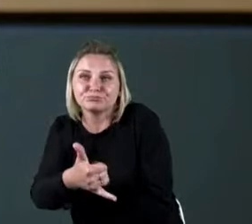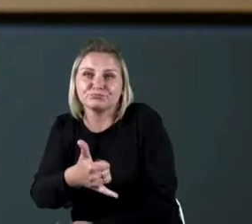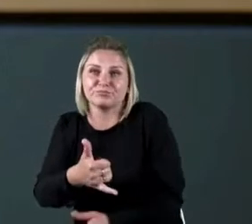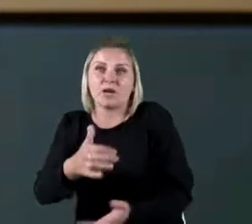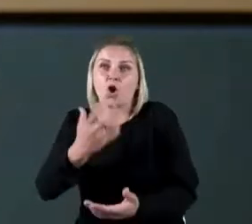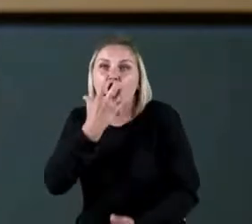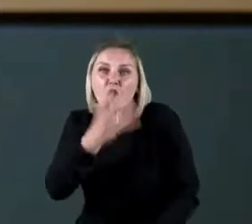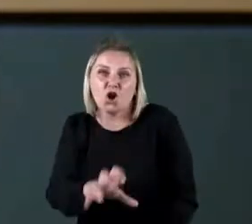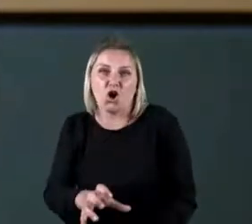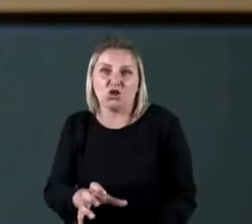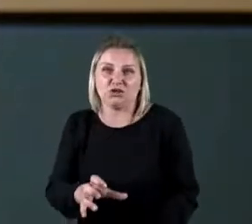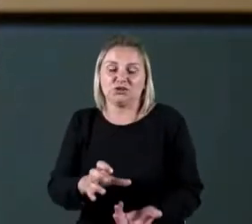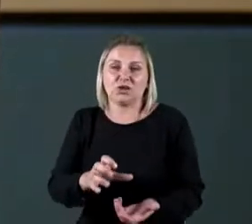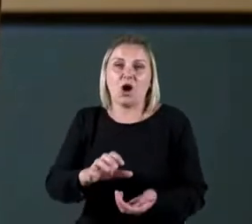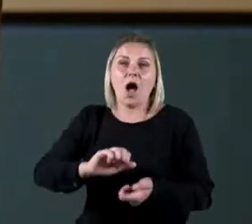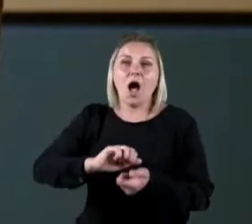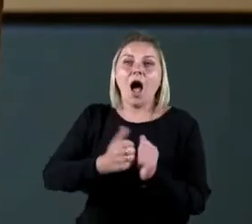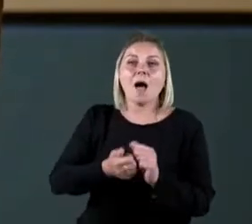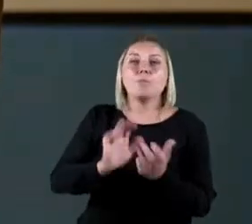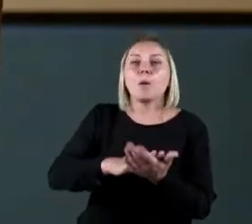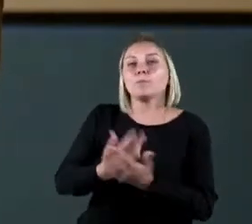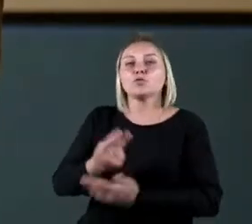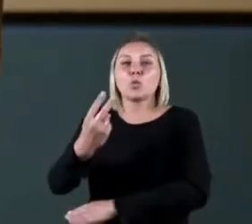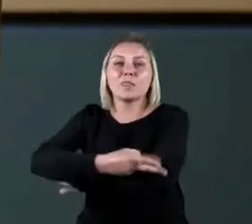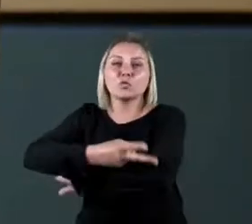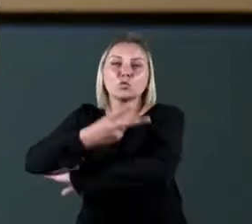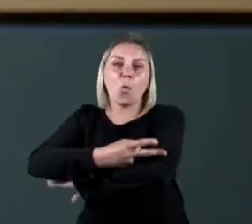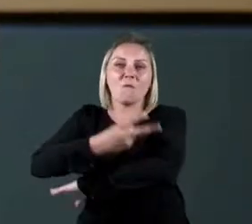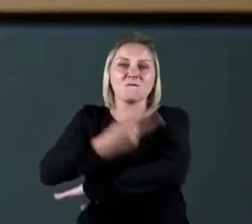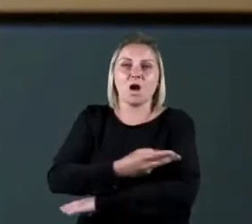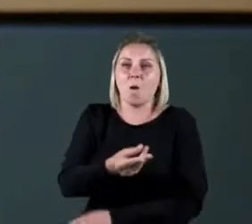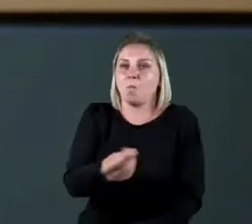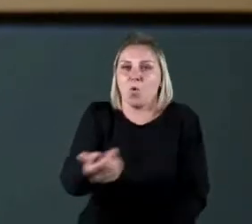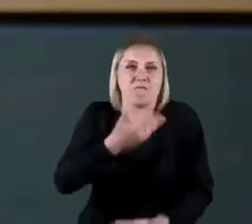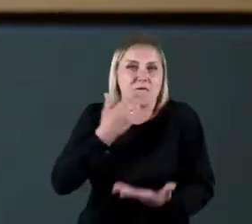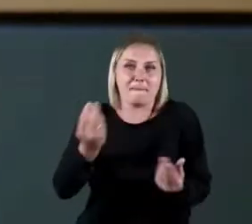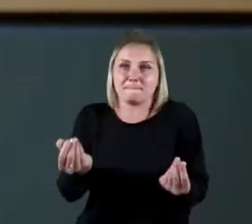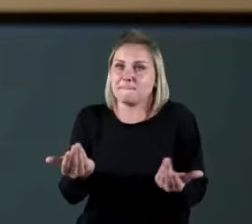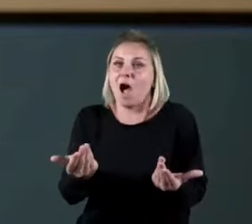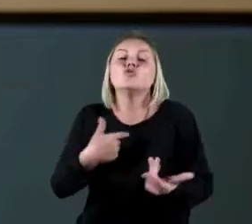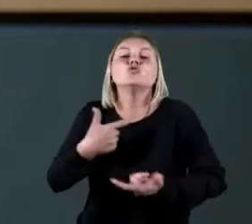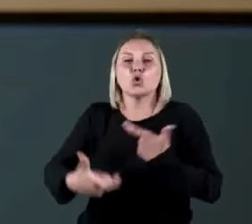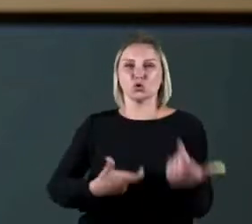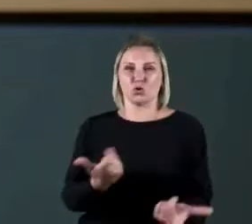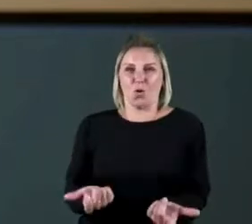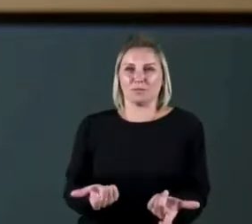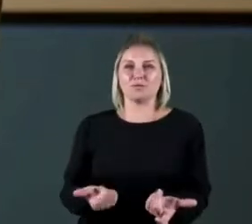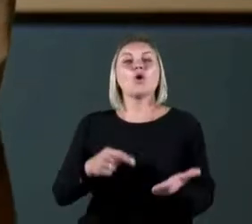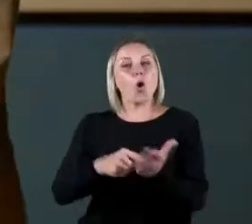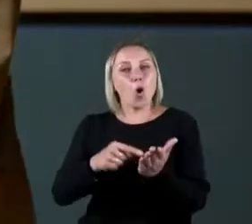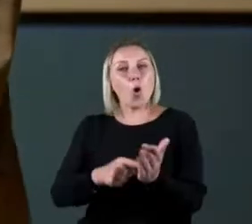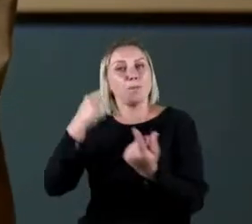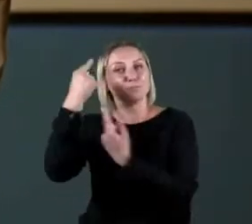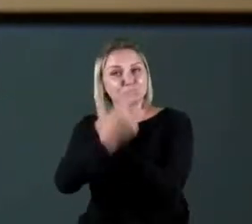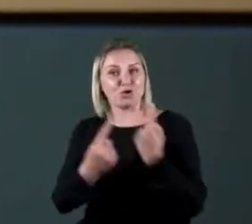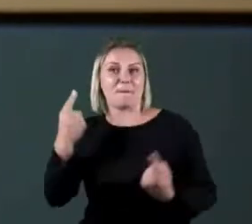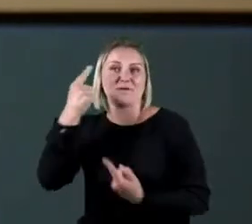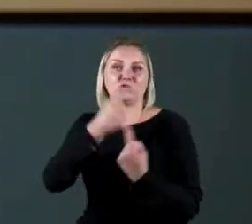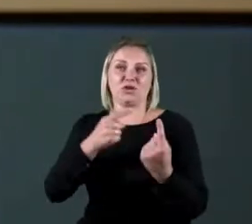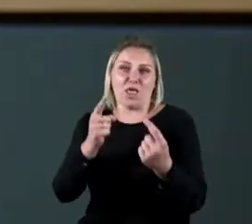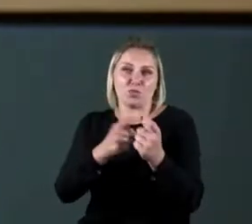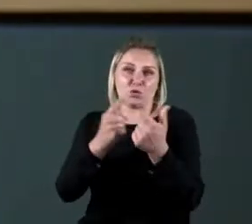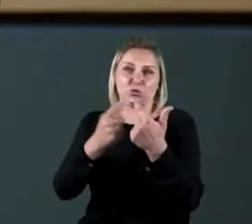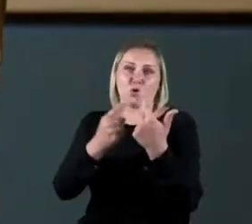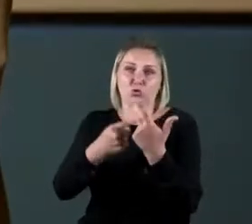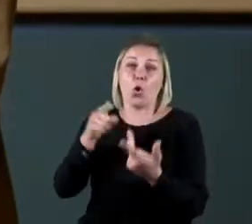how do you get around? What is mobility like for you in the city? And again, if we do it well and inclusively, thinking about the needs of persons with disabilities,